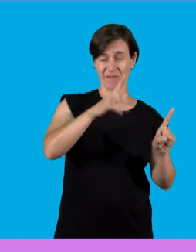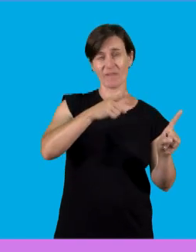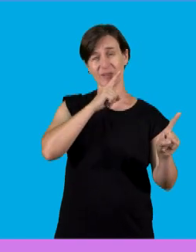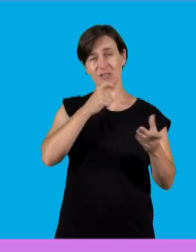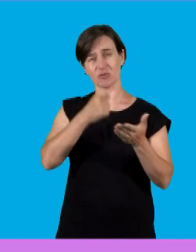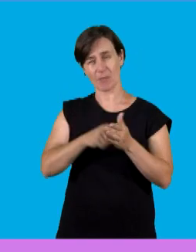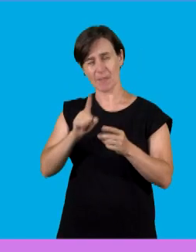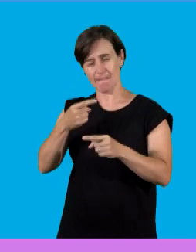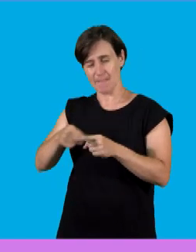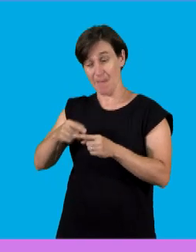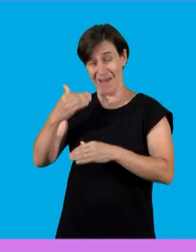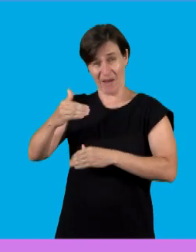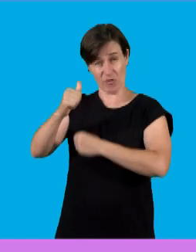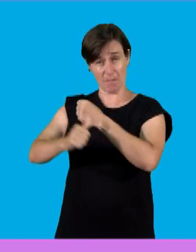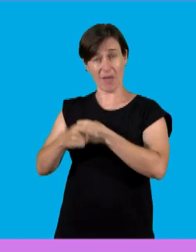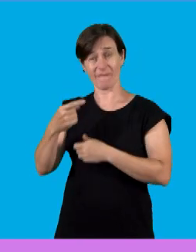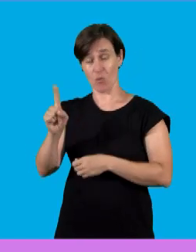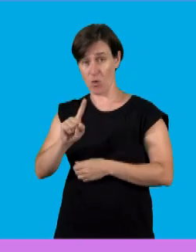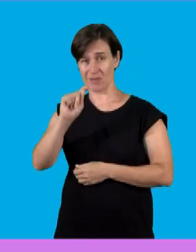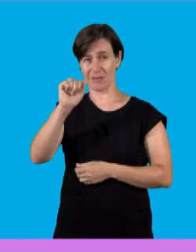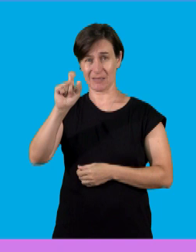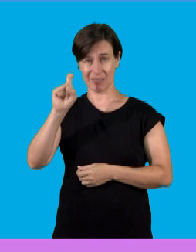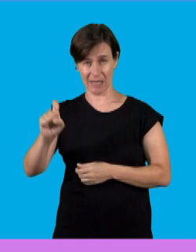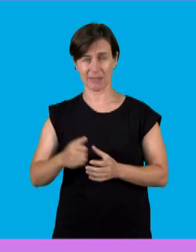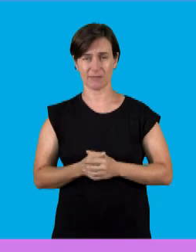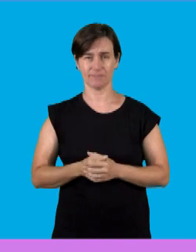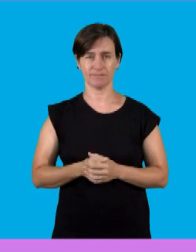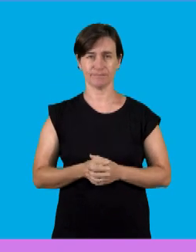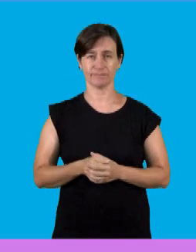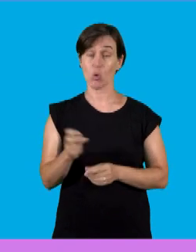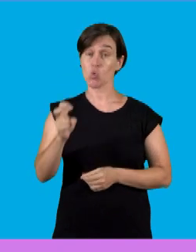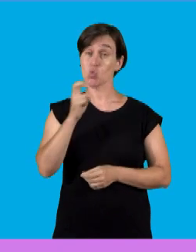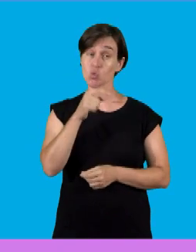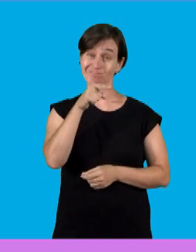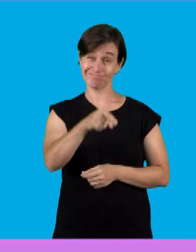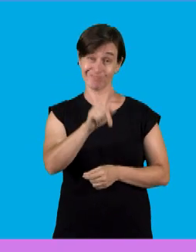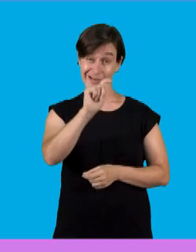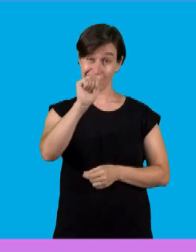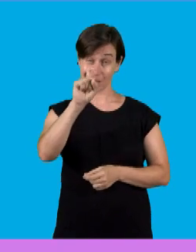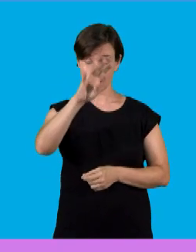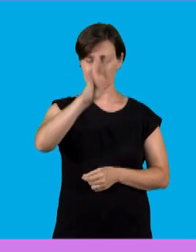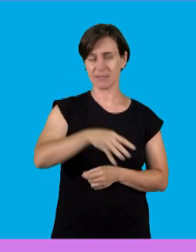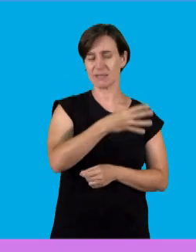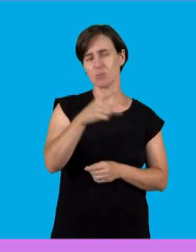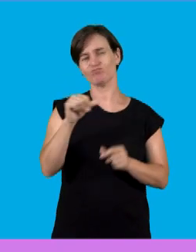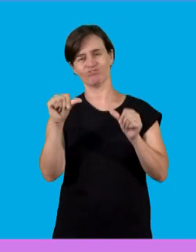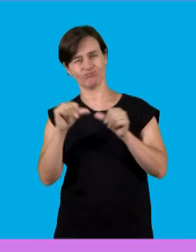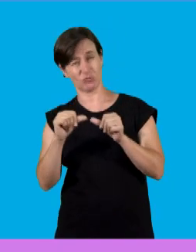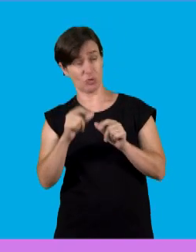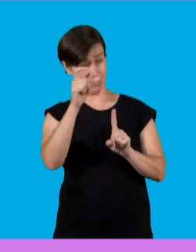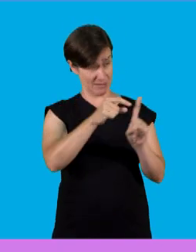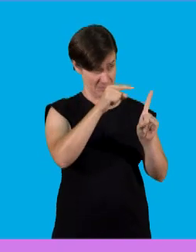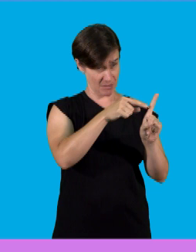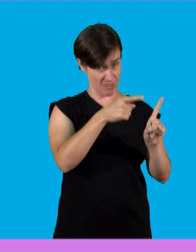rand towards tax per month. Here's the aim, right? Use the annual income tax table to determine whether